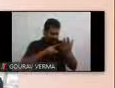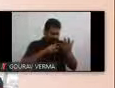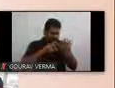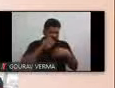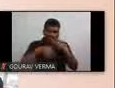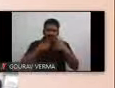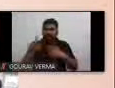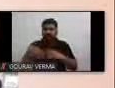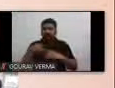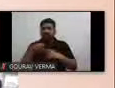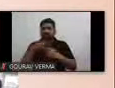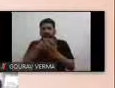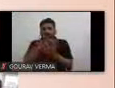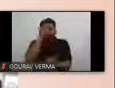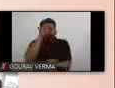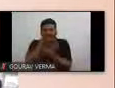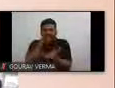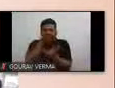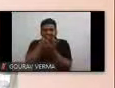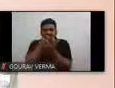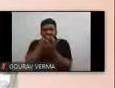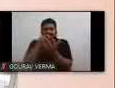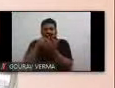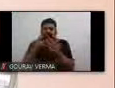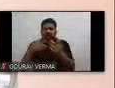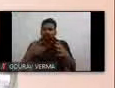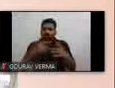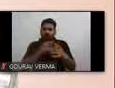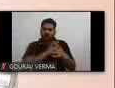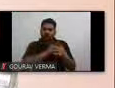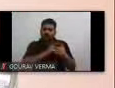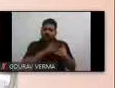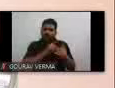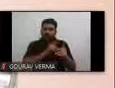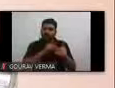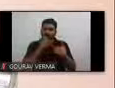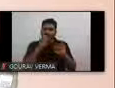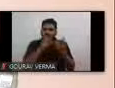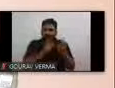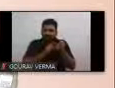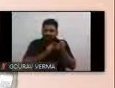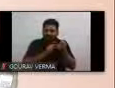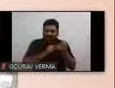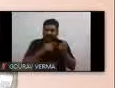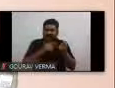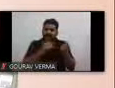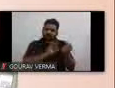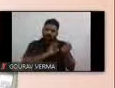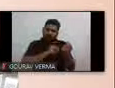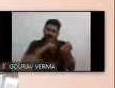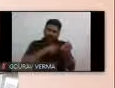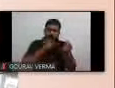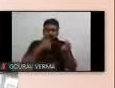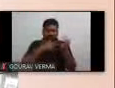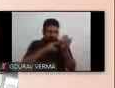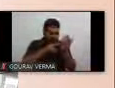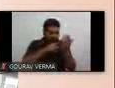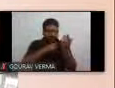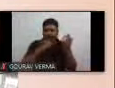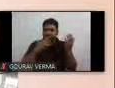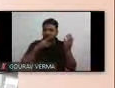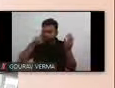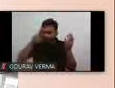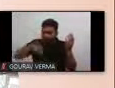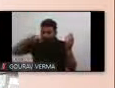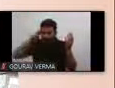dinosaur. She is very fond of that dinosaur which she is carrying. And she brushes that dinosaur.